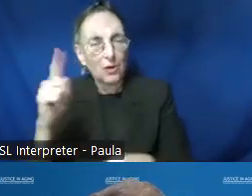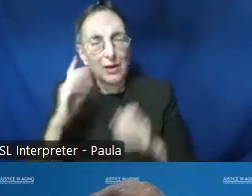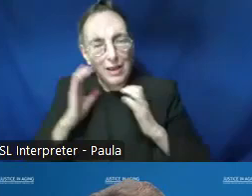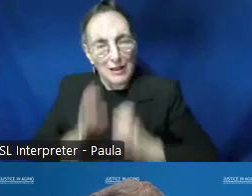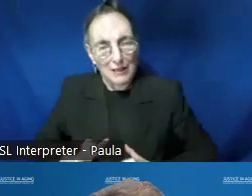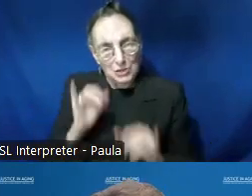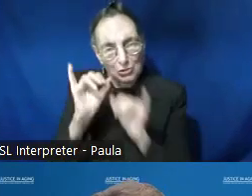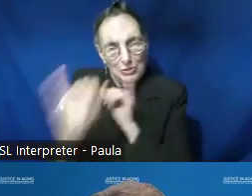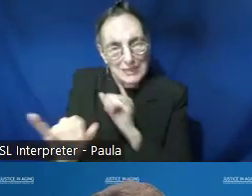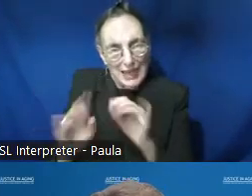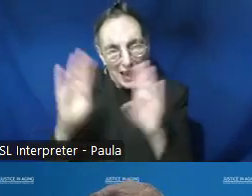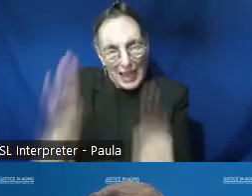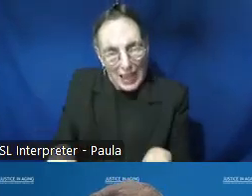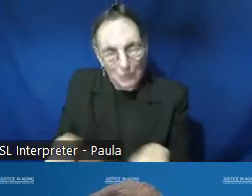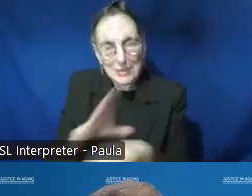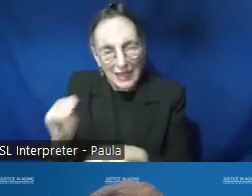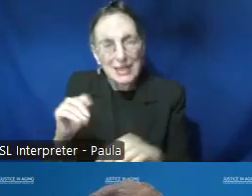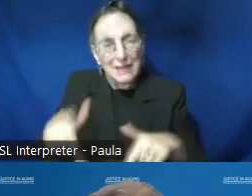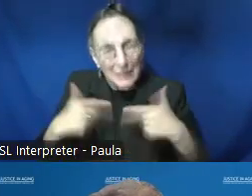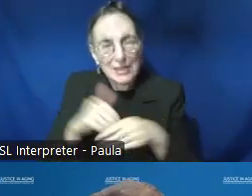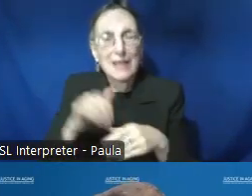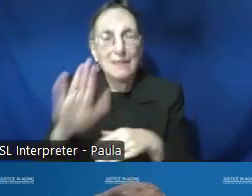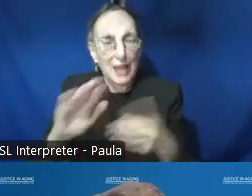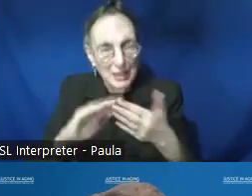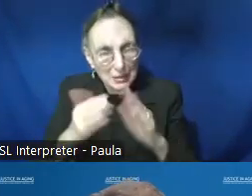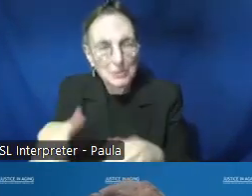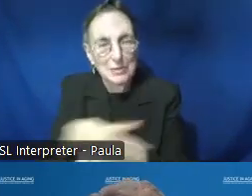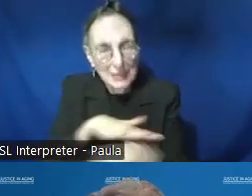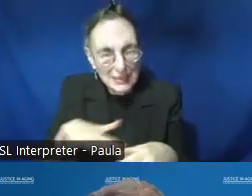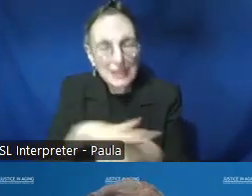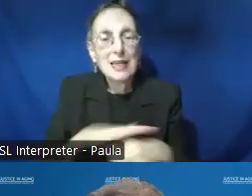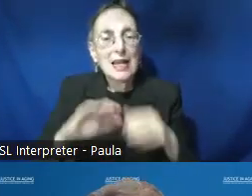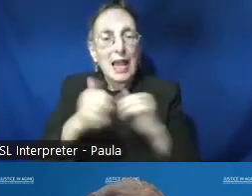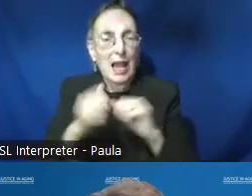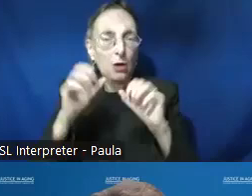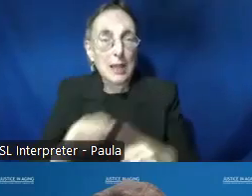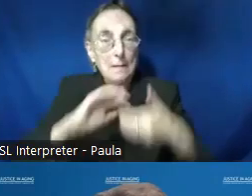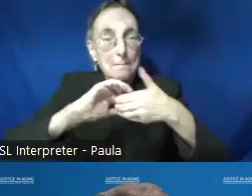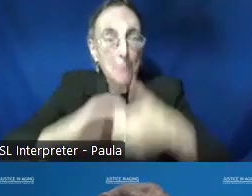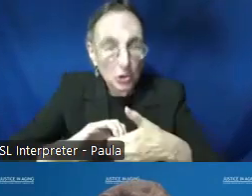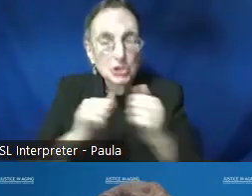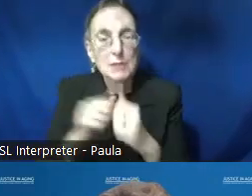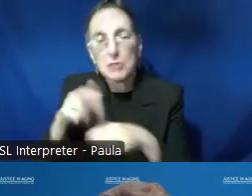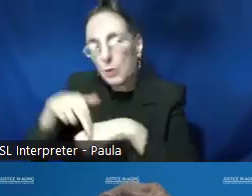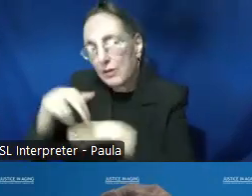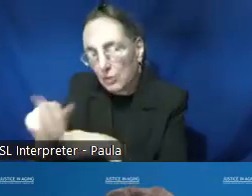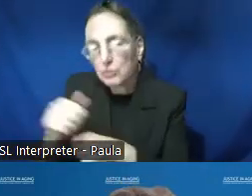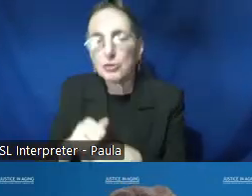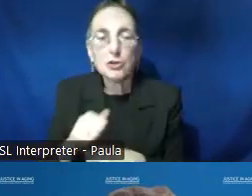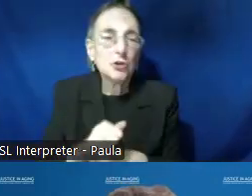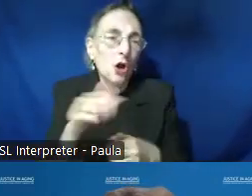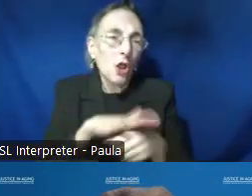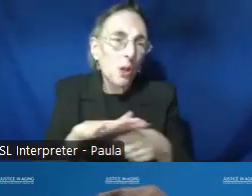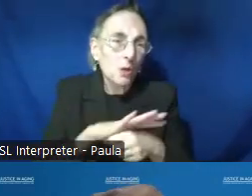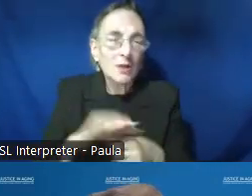community settings. And how can partnerships with and referrals to your local legal assistance providers